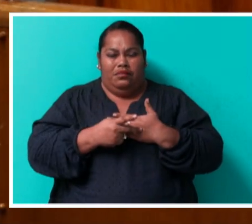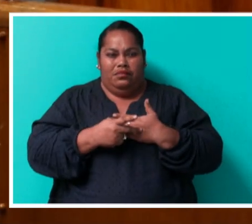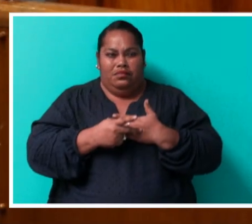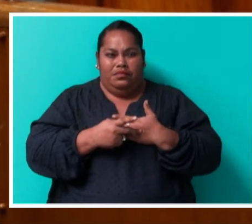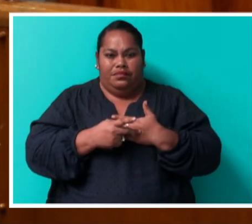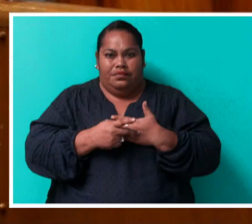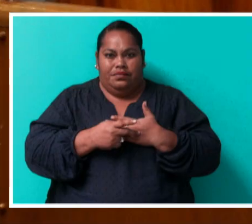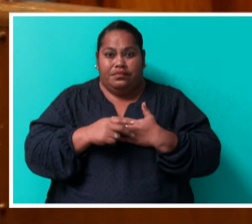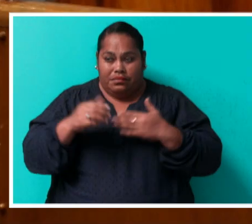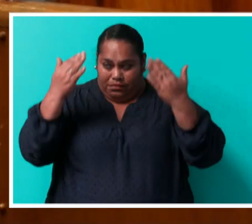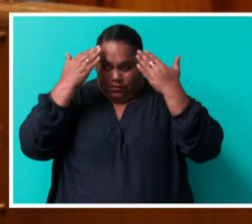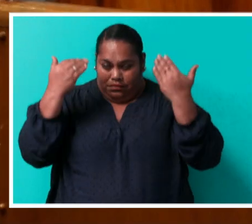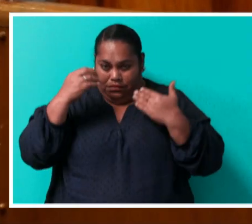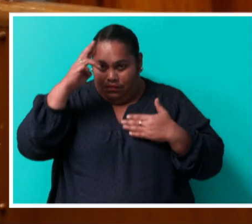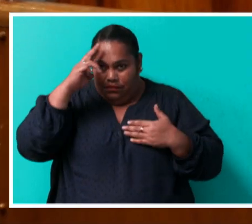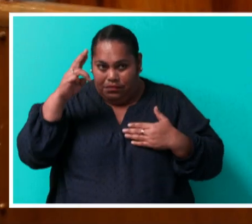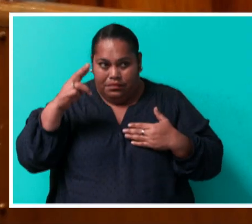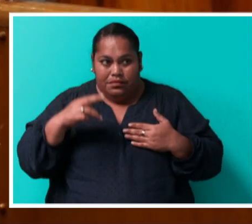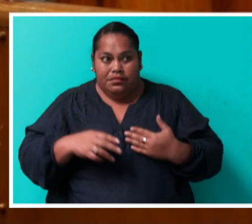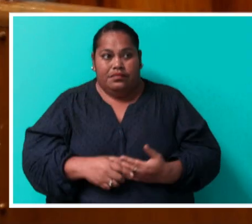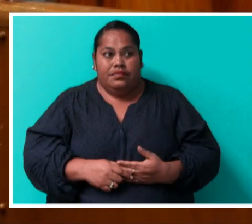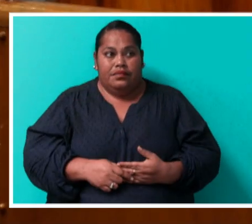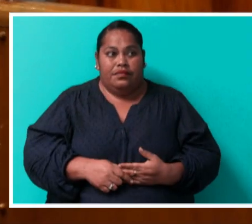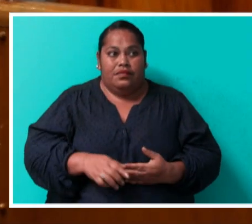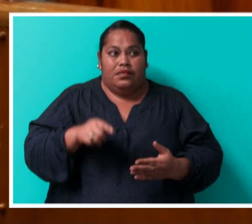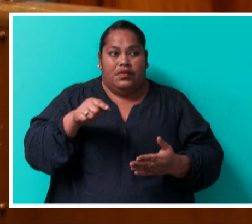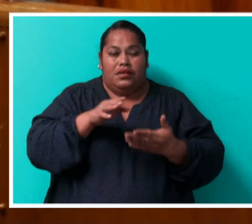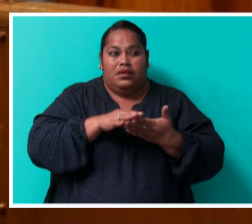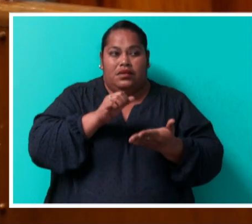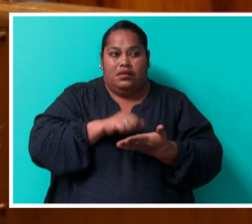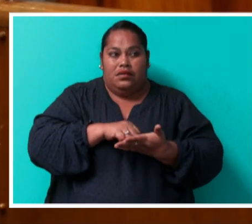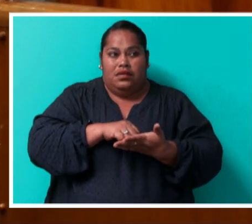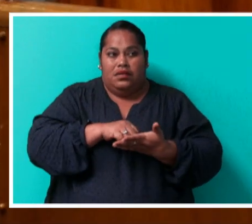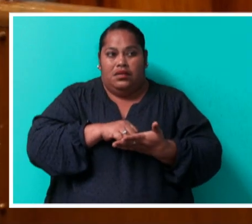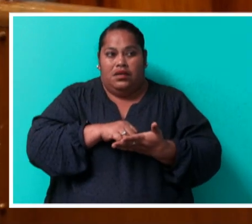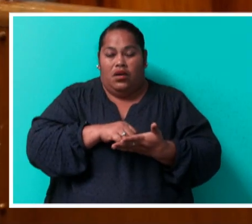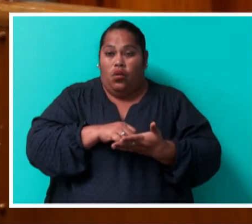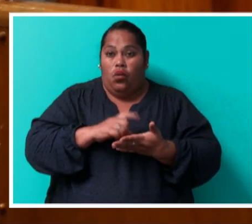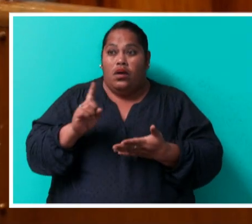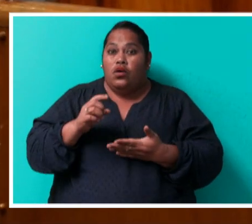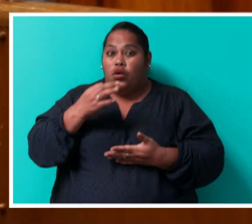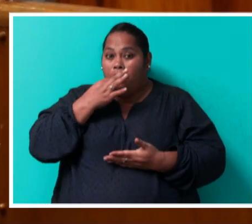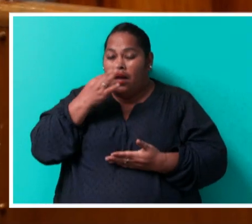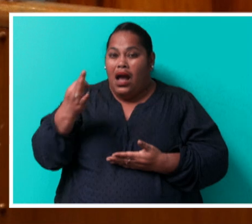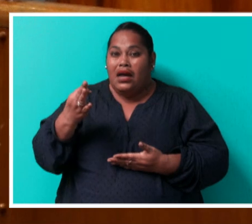sir, is a subject that was going to be asked as a question later